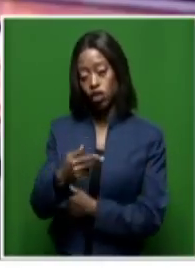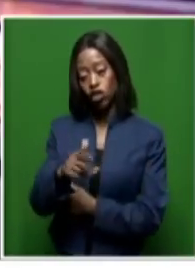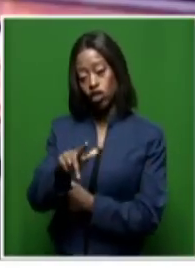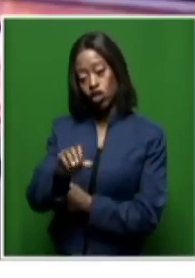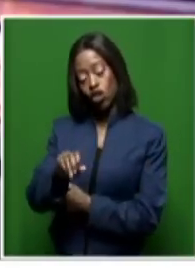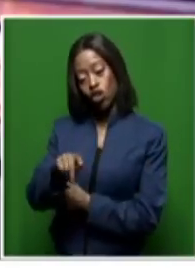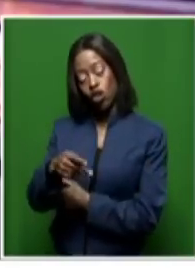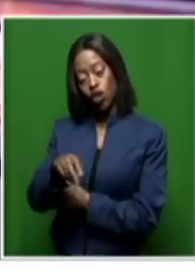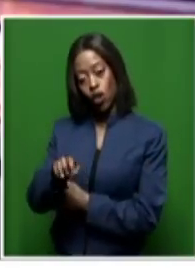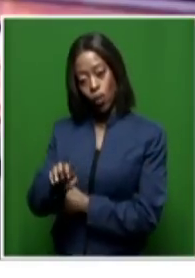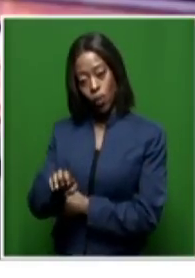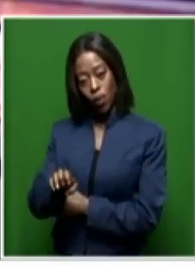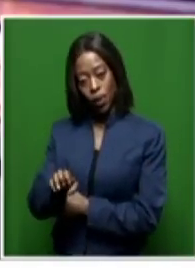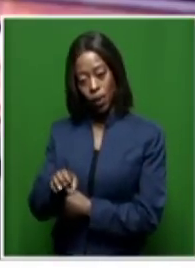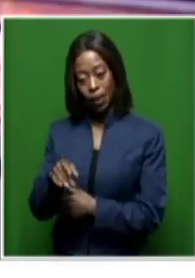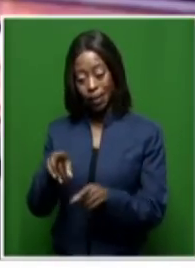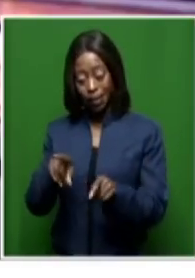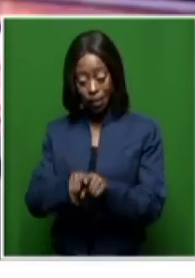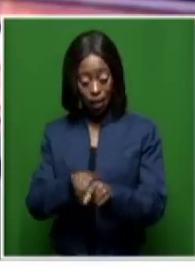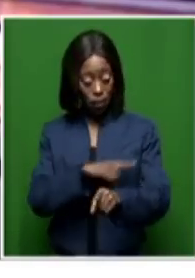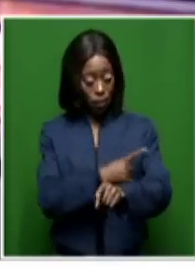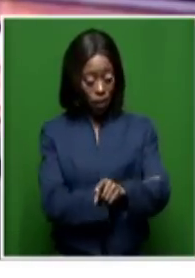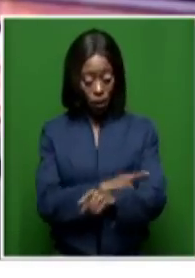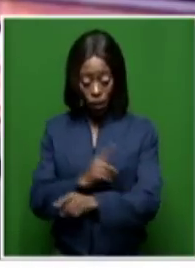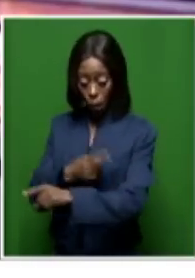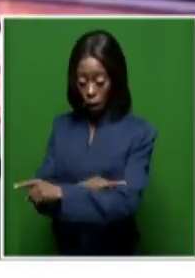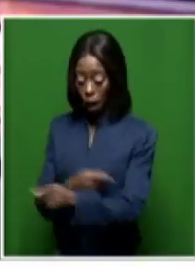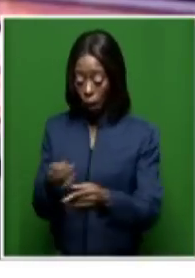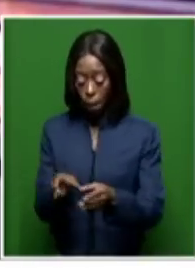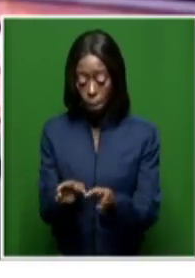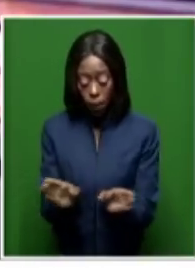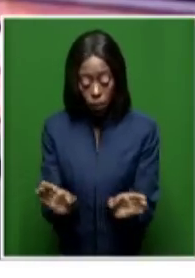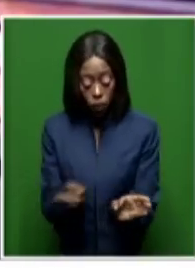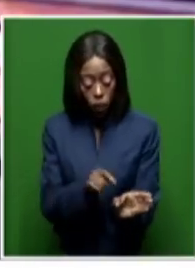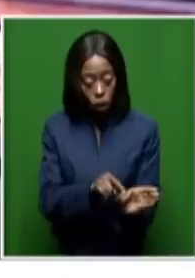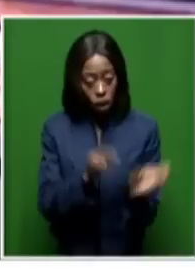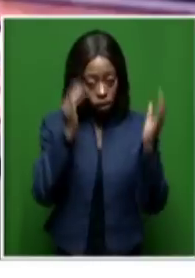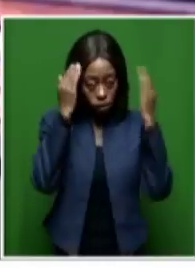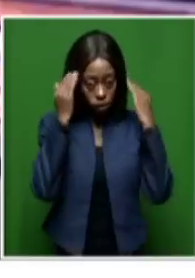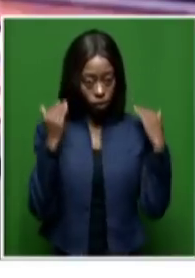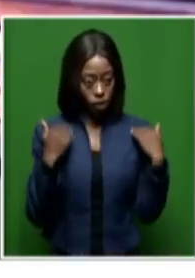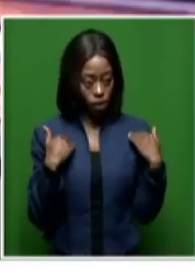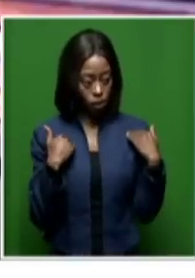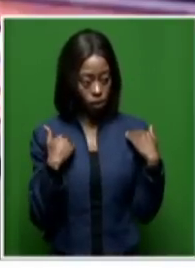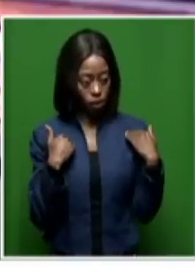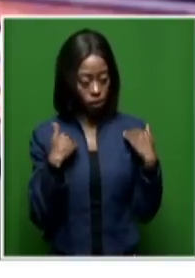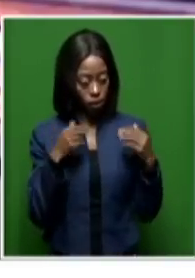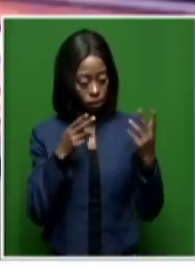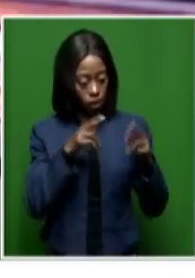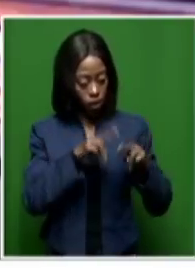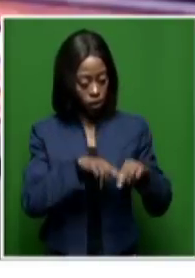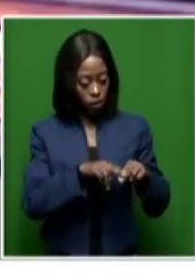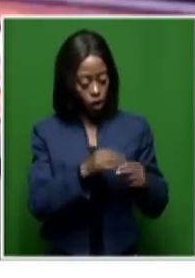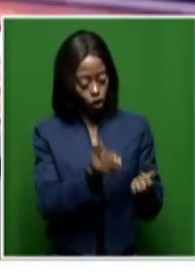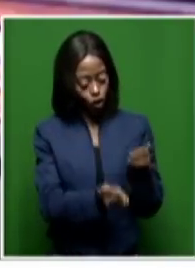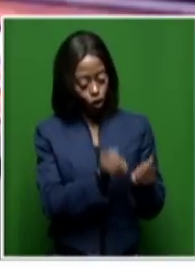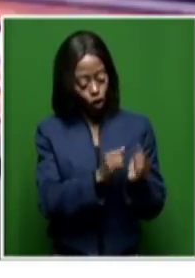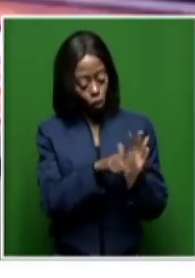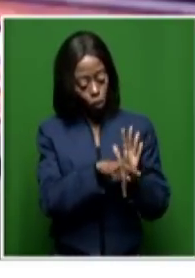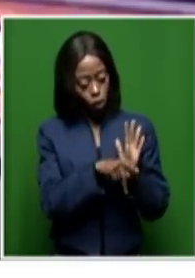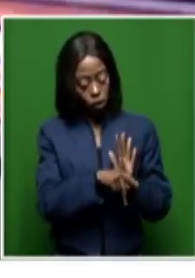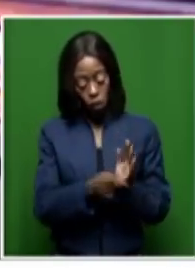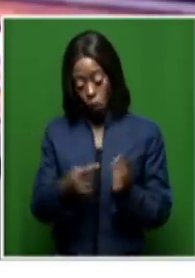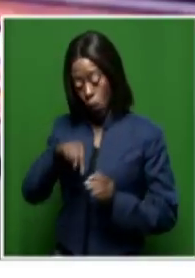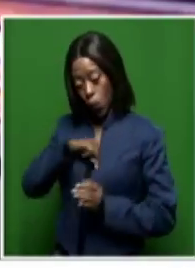The issue of separation of powers is also important, because judges tend to prescribe policy from the bench, and we as